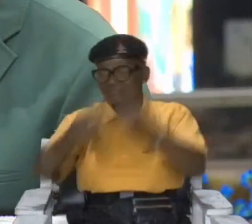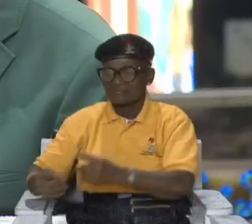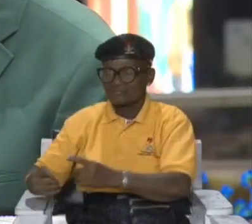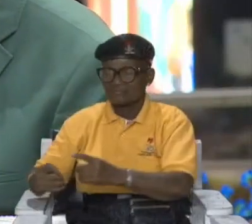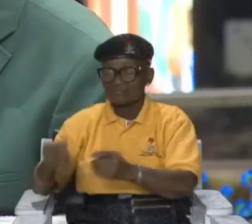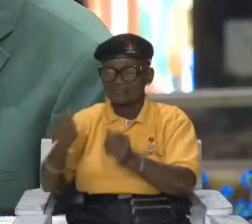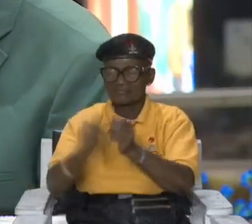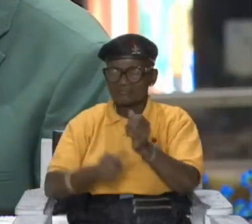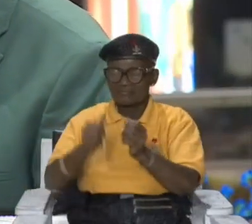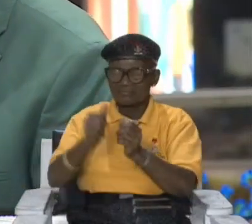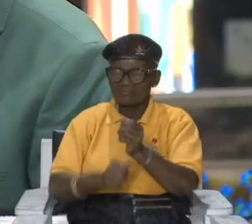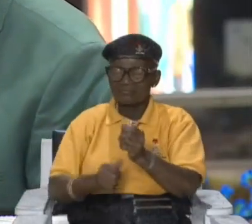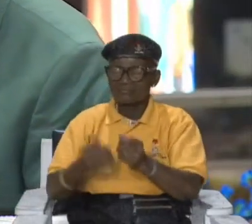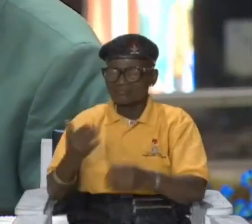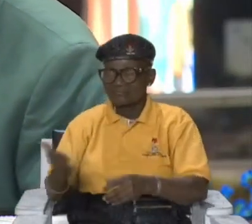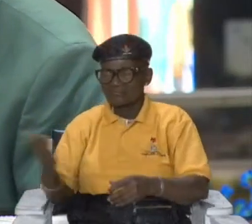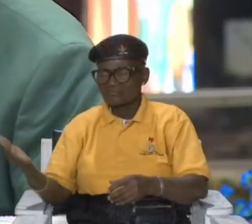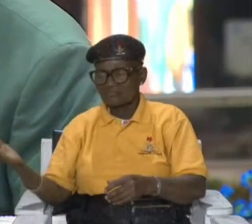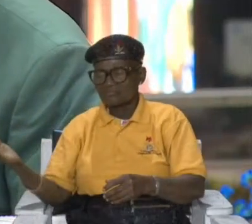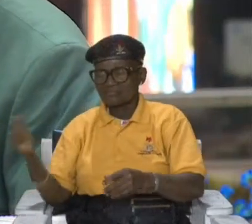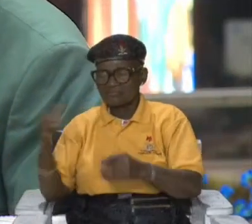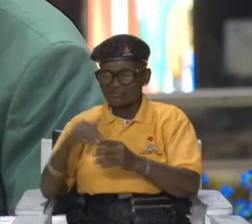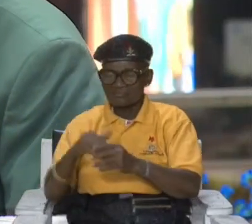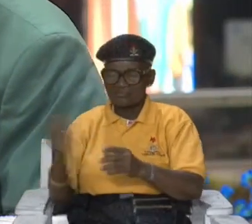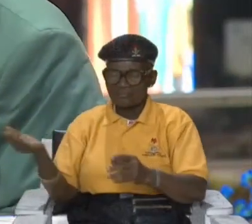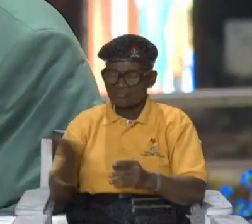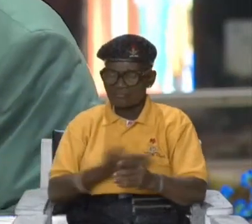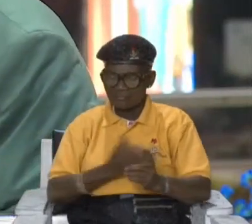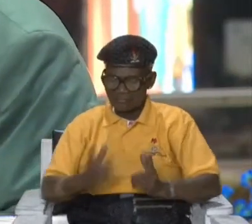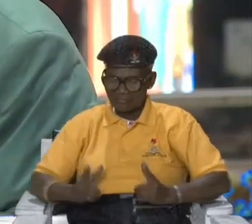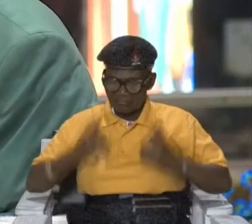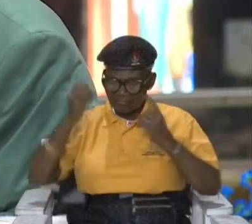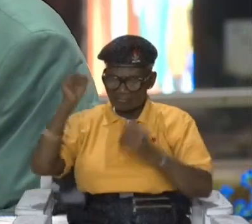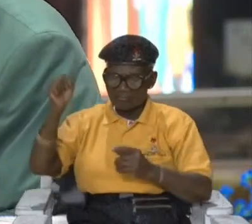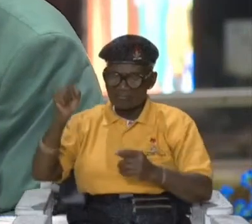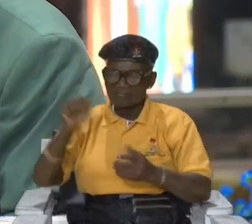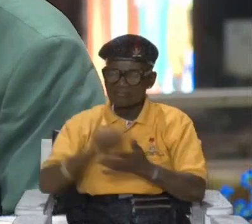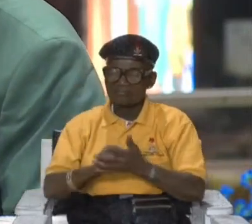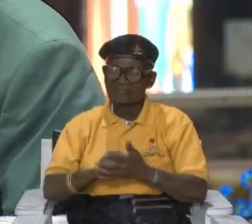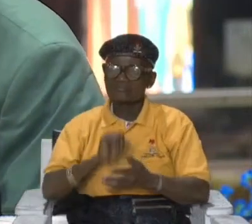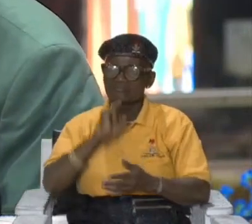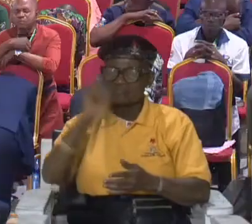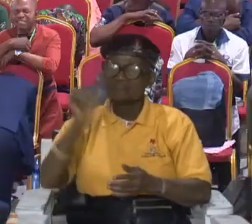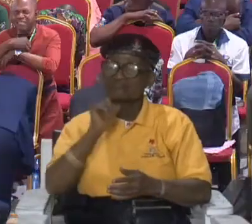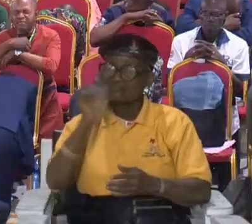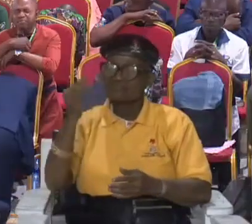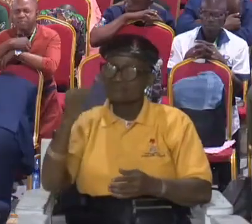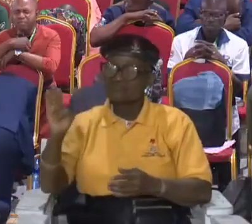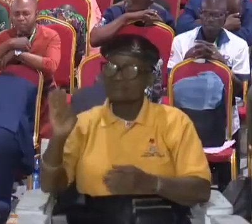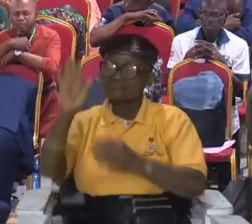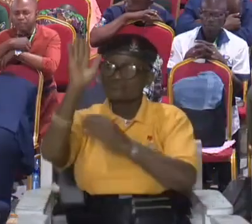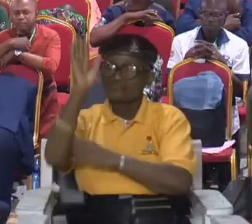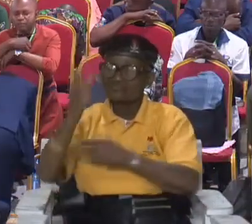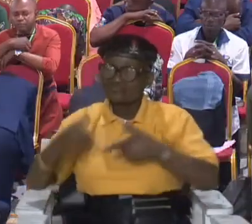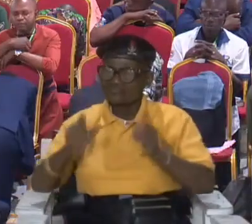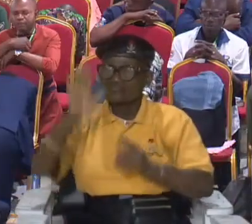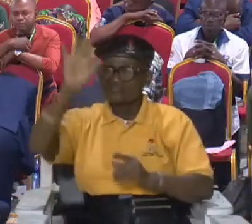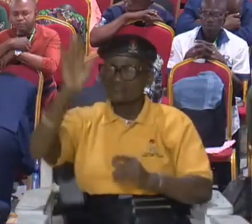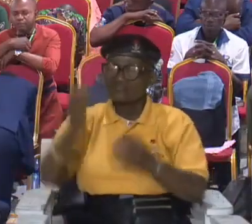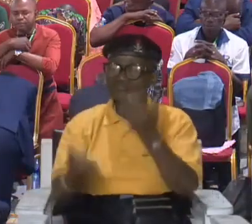Everything in our lives that is not of God, let your fire consume.